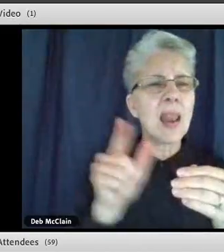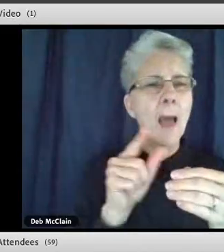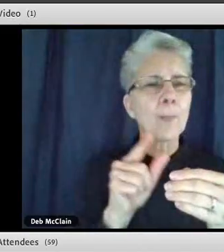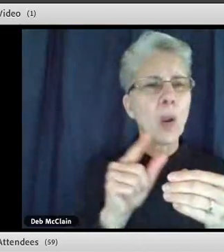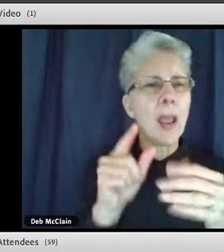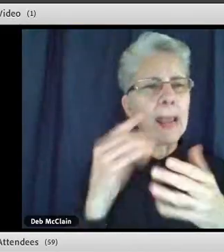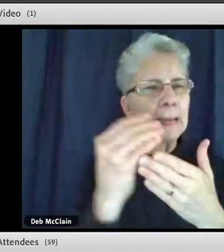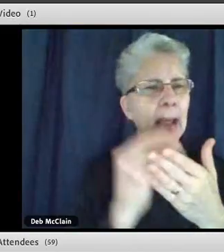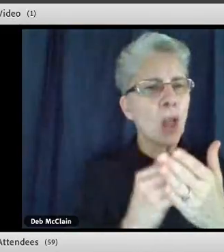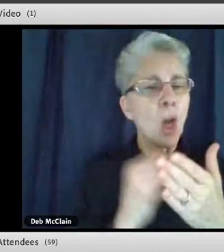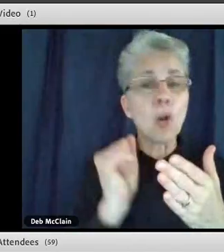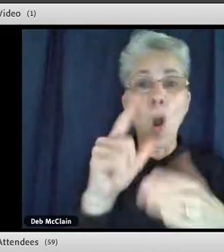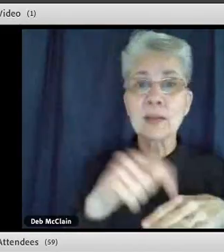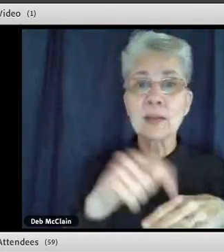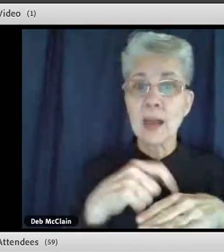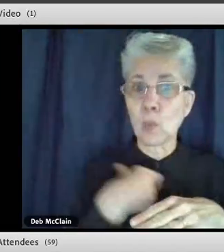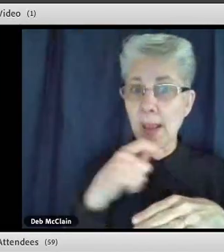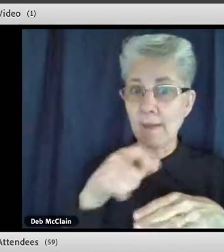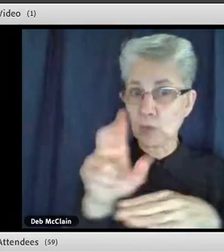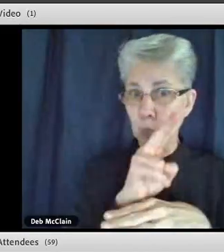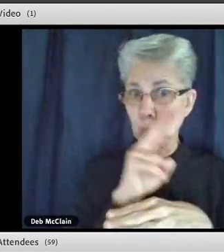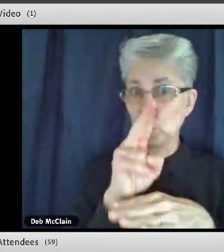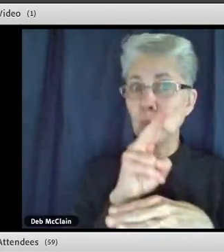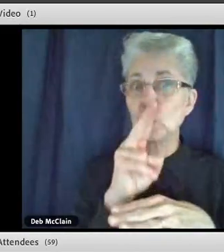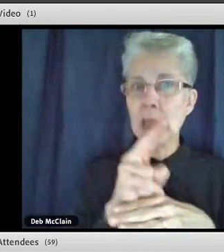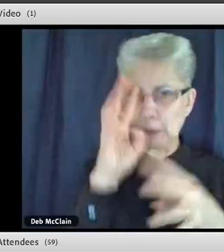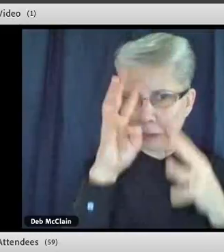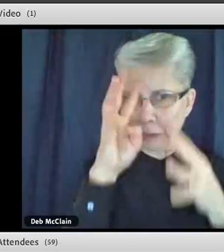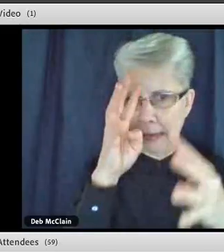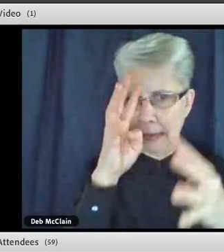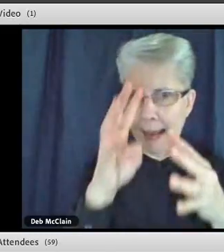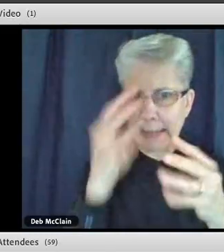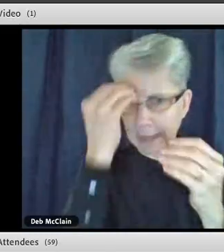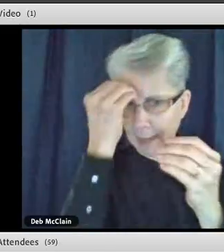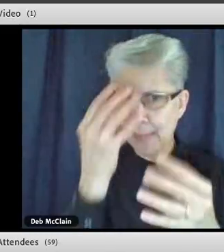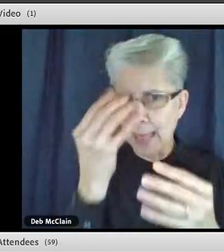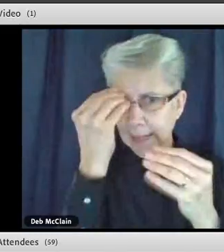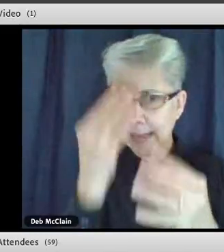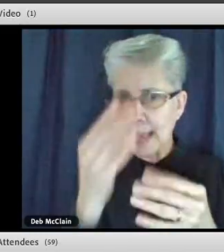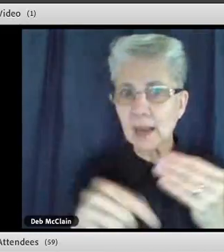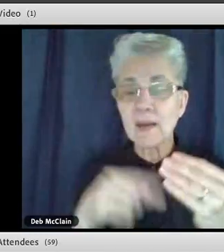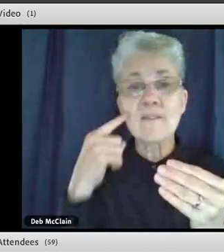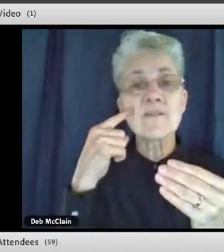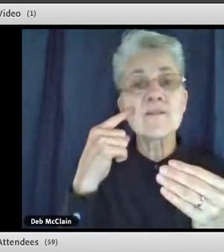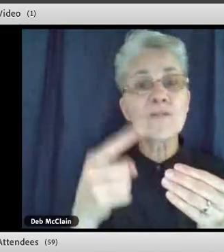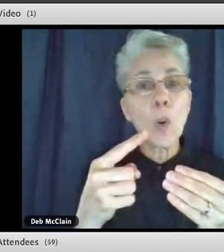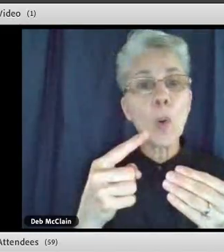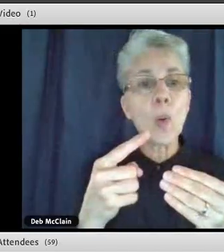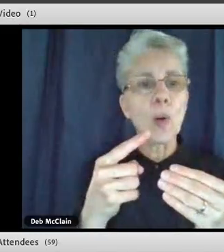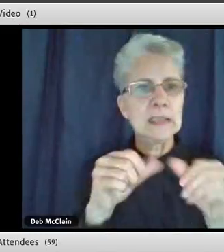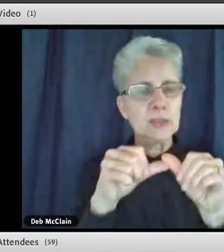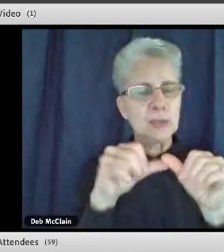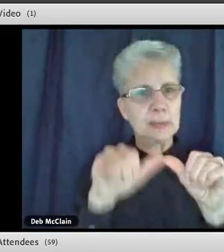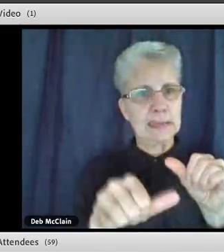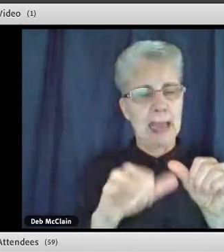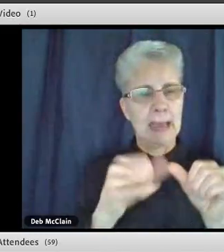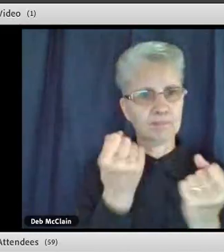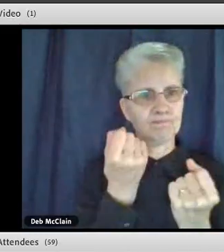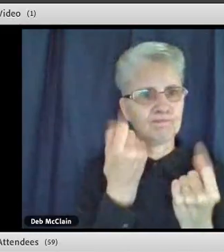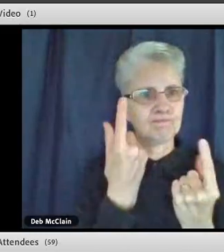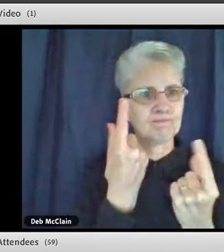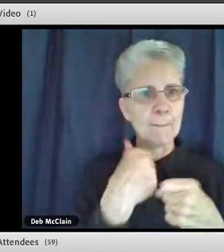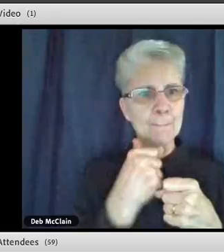the time. We have to utilize and create metadata for us to stay sane, essentially for the world to make